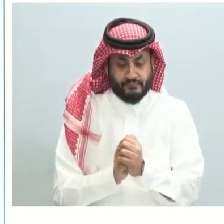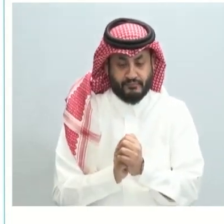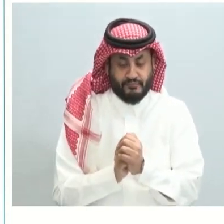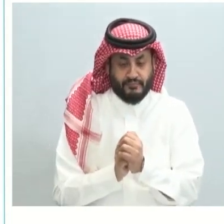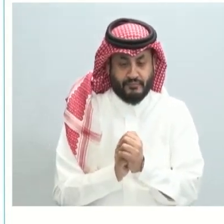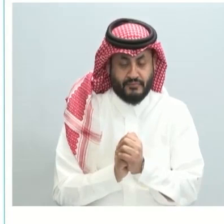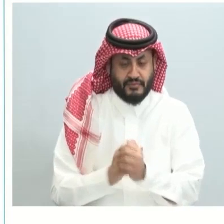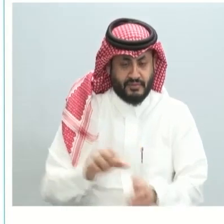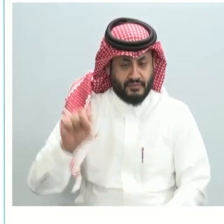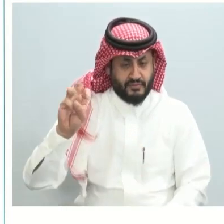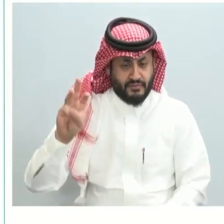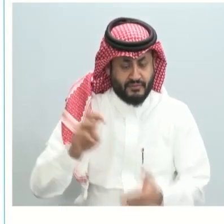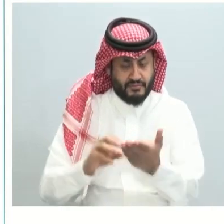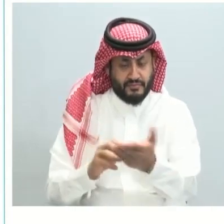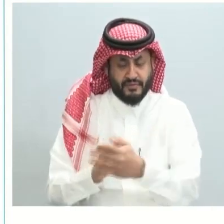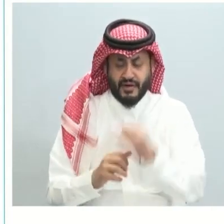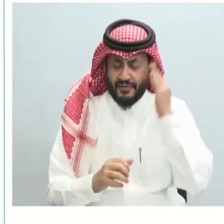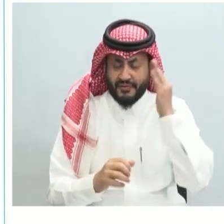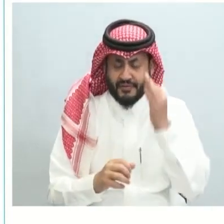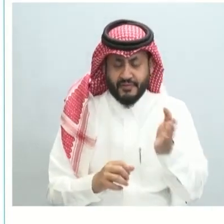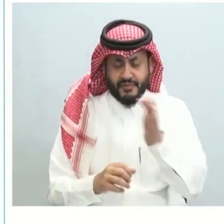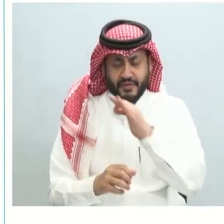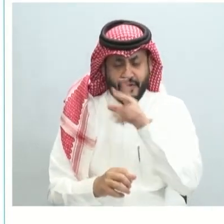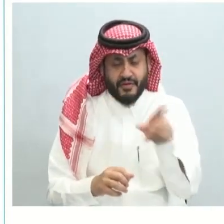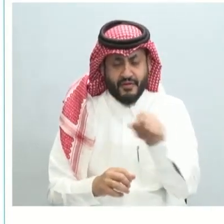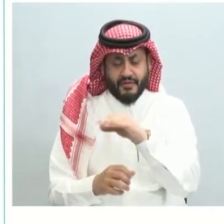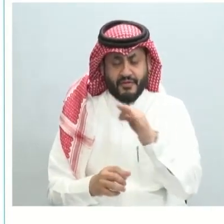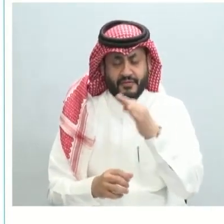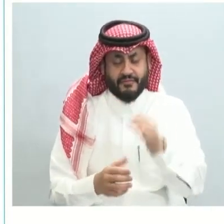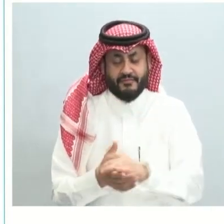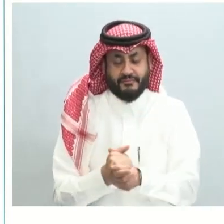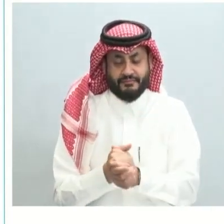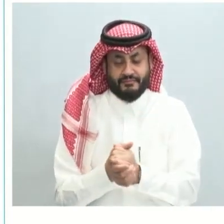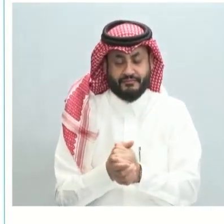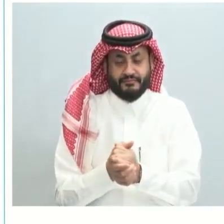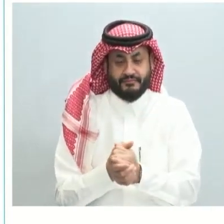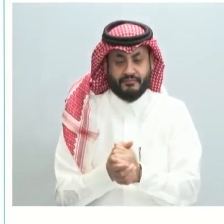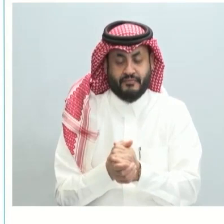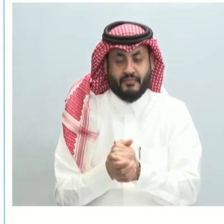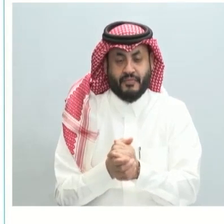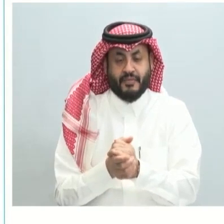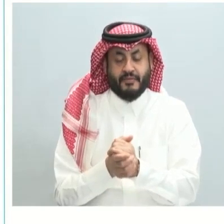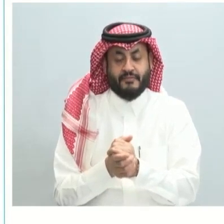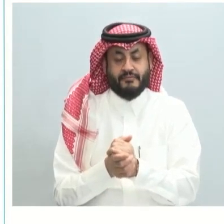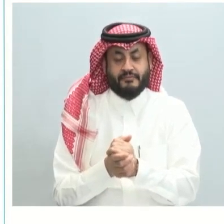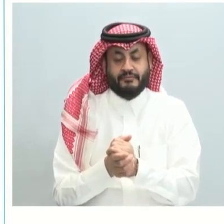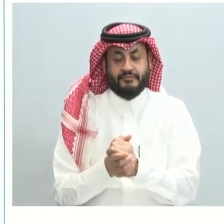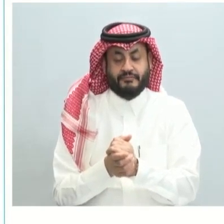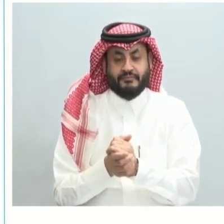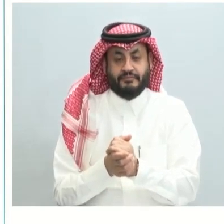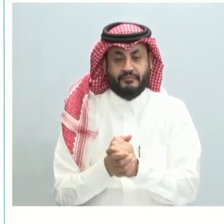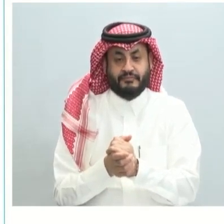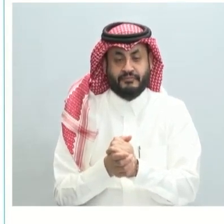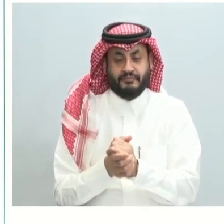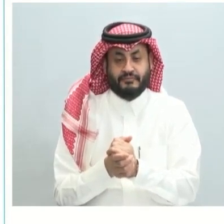listen to the word. And after you listen, I would like you to say these words after me. So here,